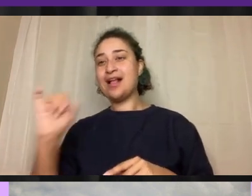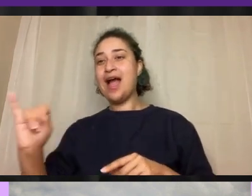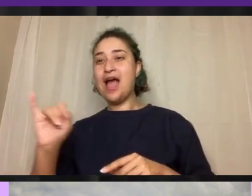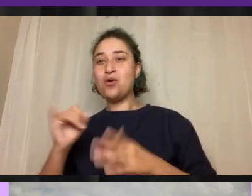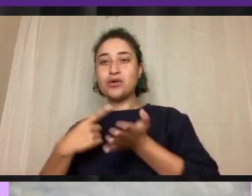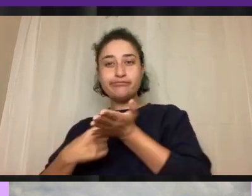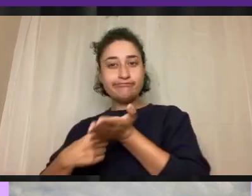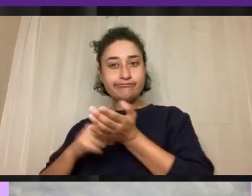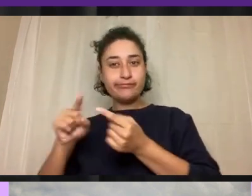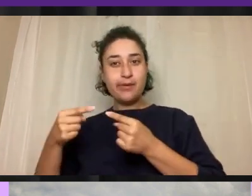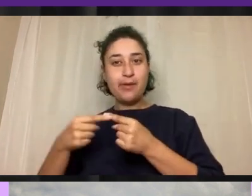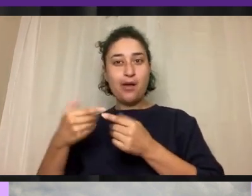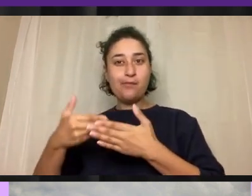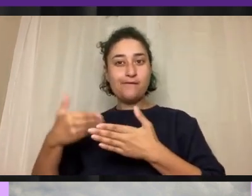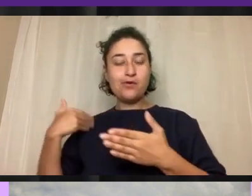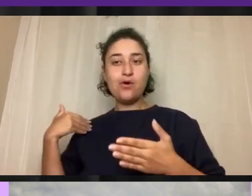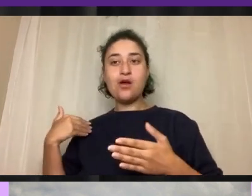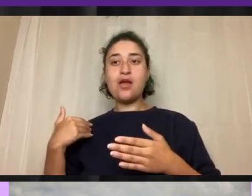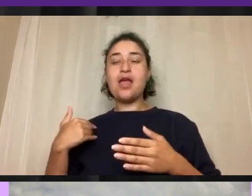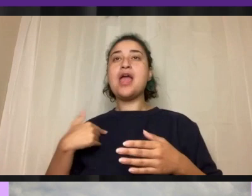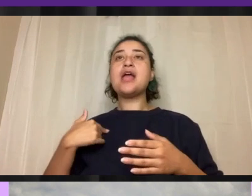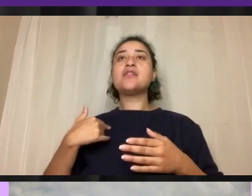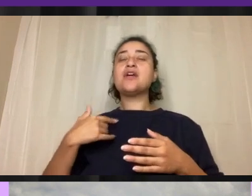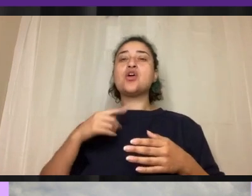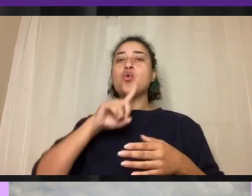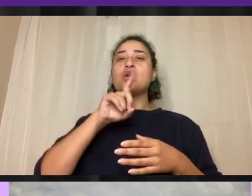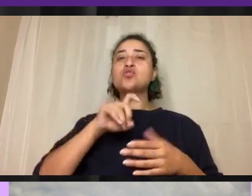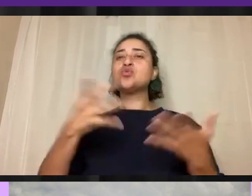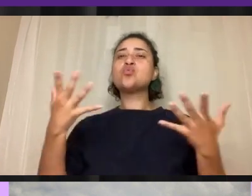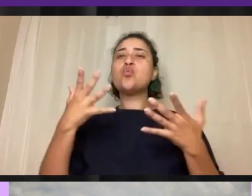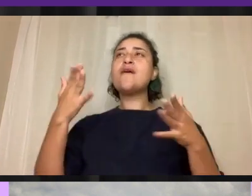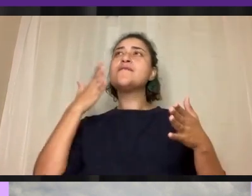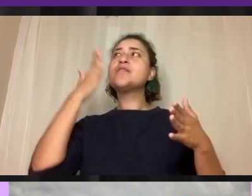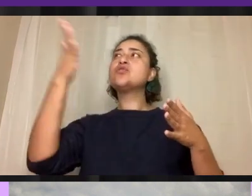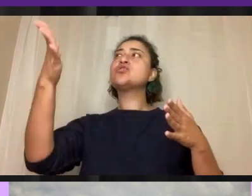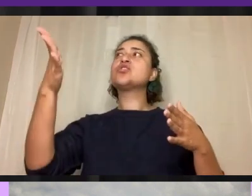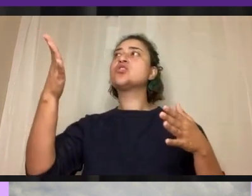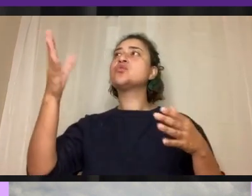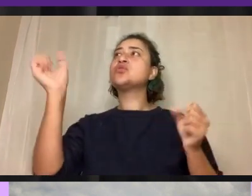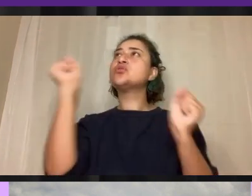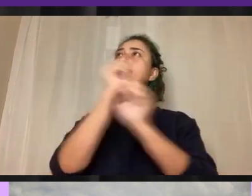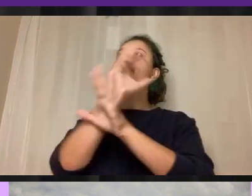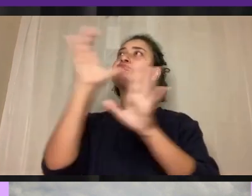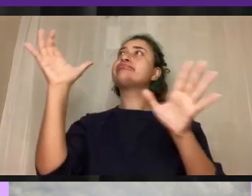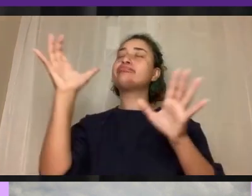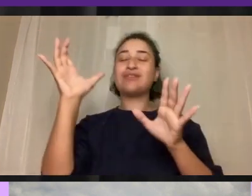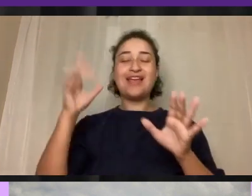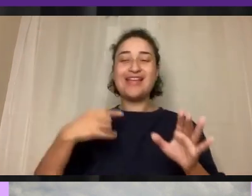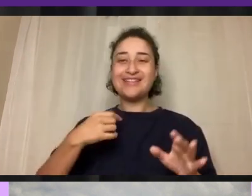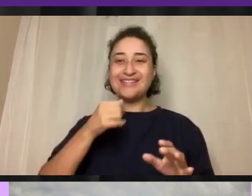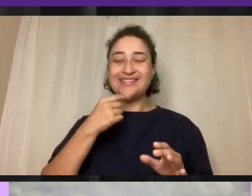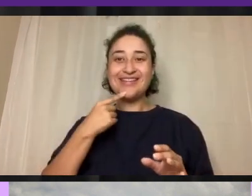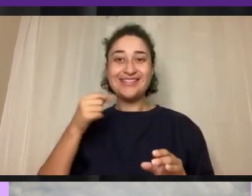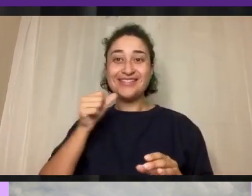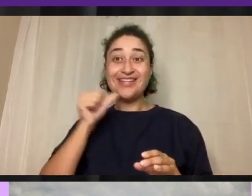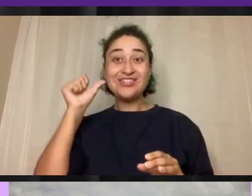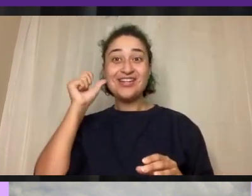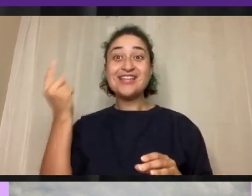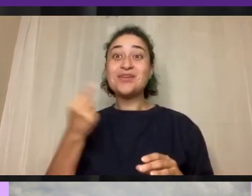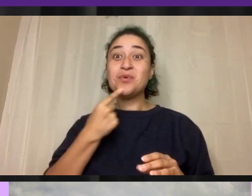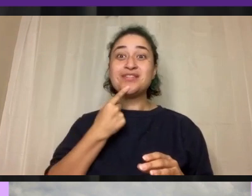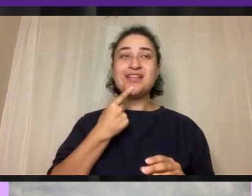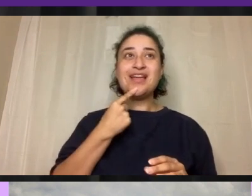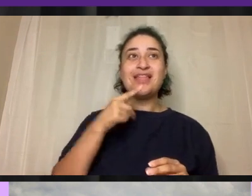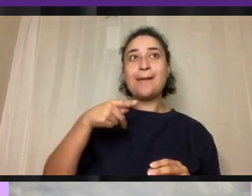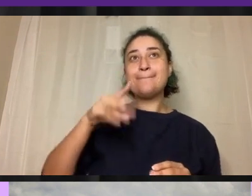was the barbecue powwow or something like that, which I think we talked about yesterday, which I love that vision, right? How are you seeing that